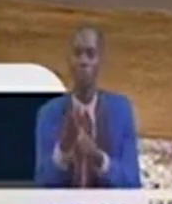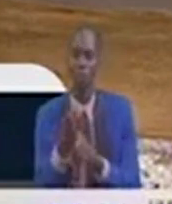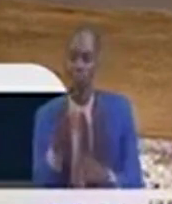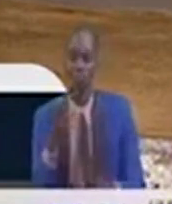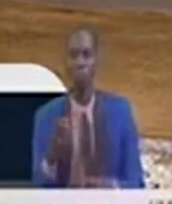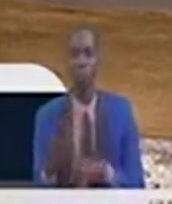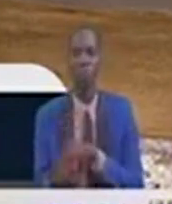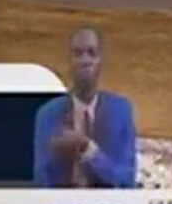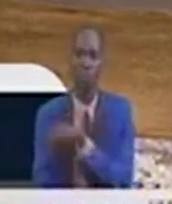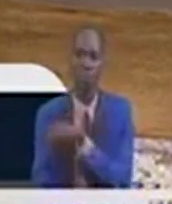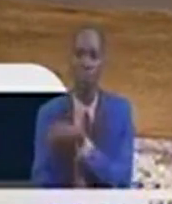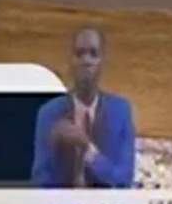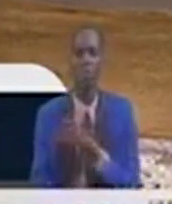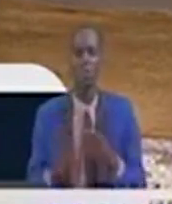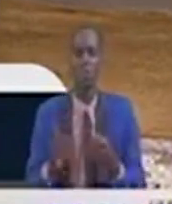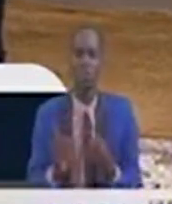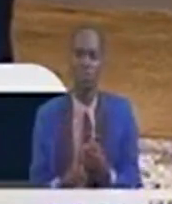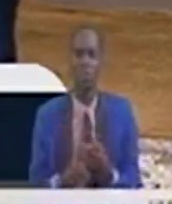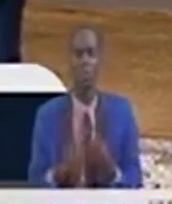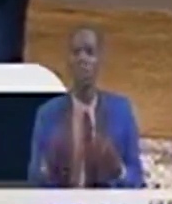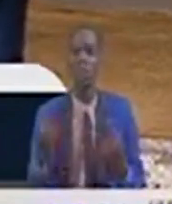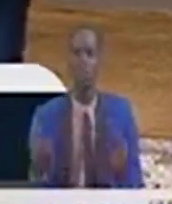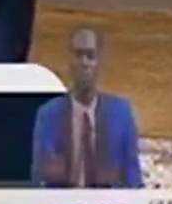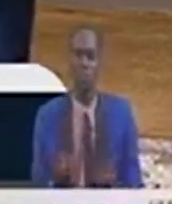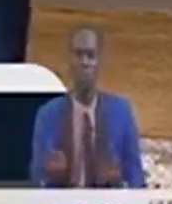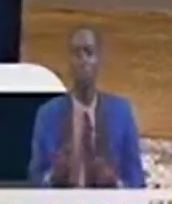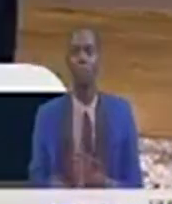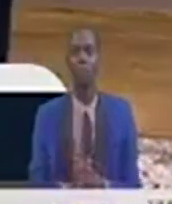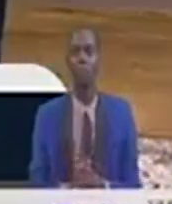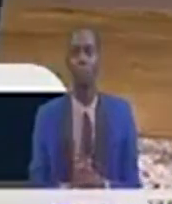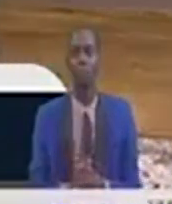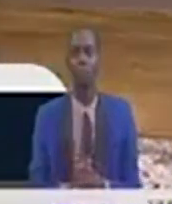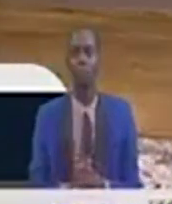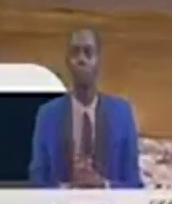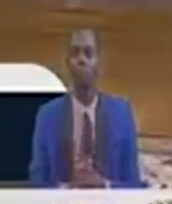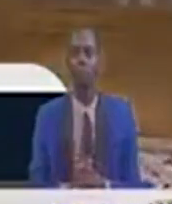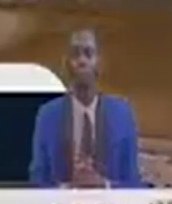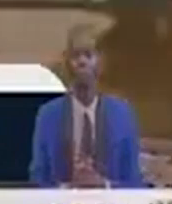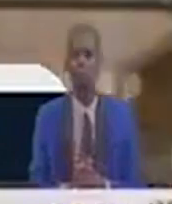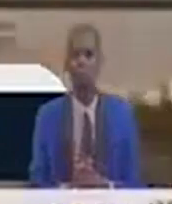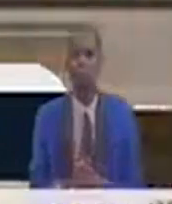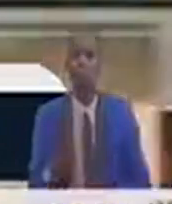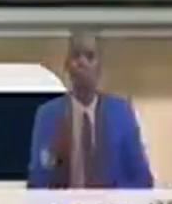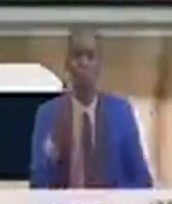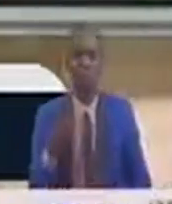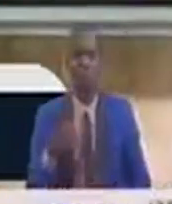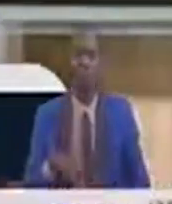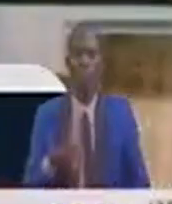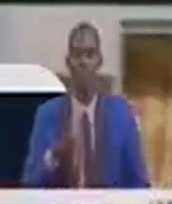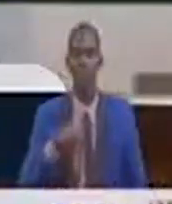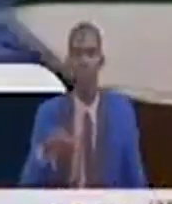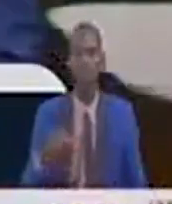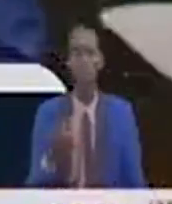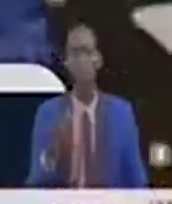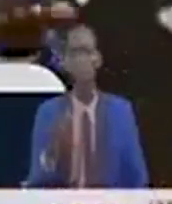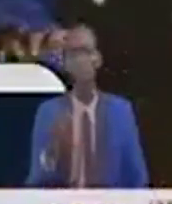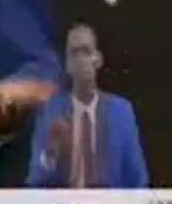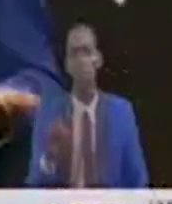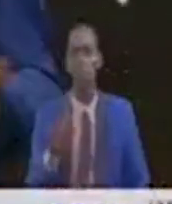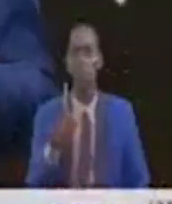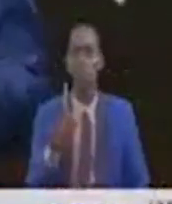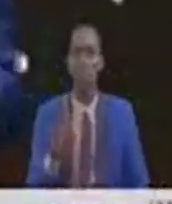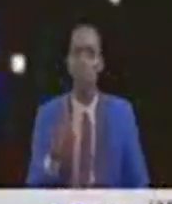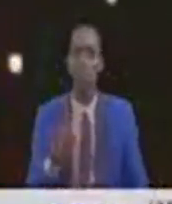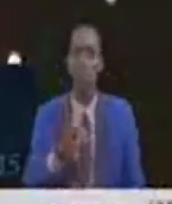the route from temptation to sinfulness. We're looking at James chapter 1. James